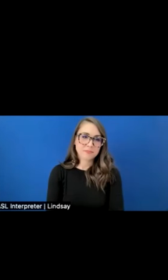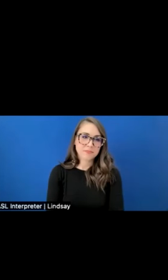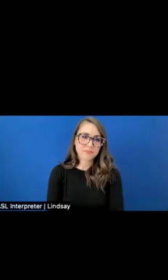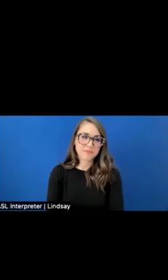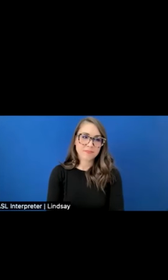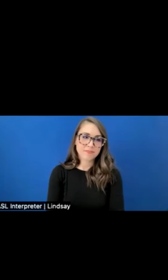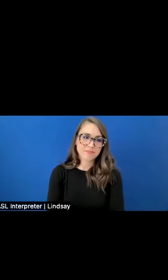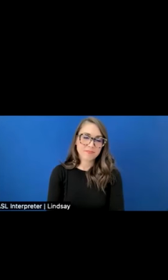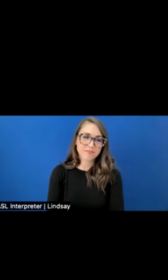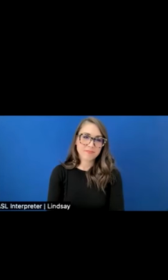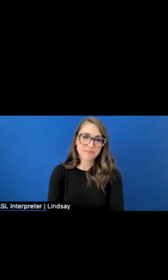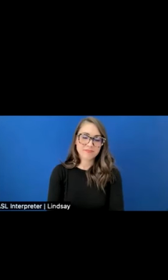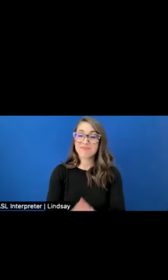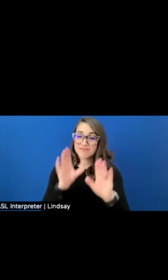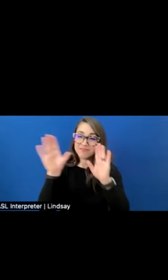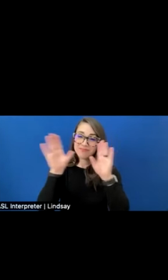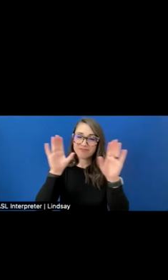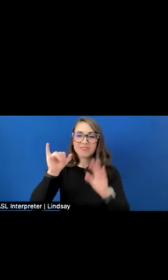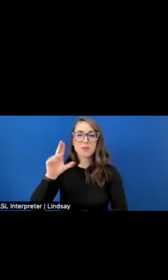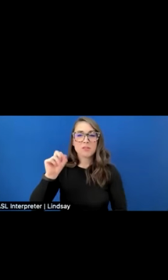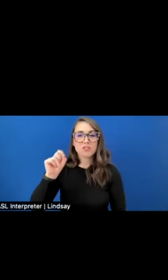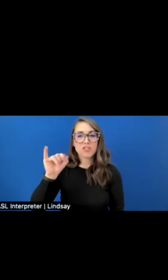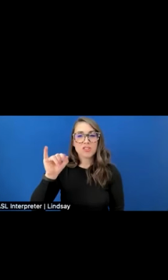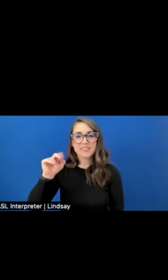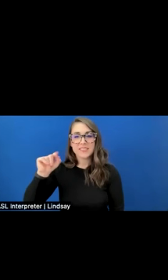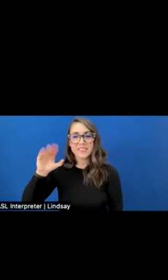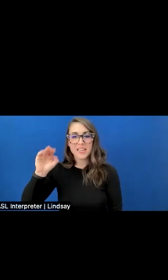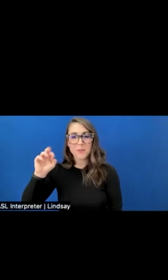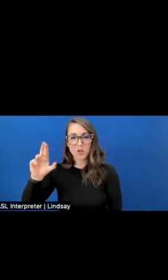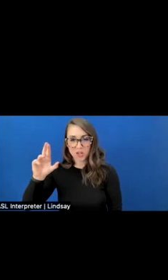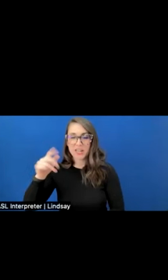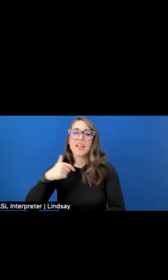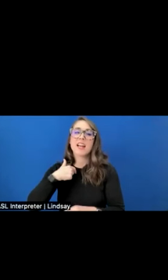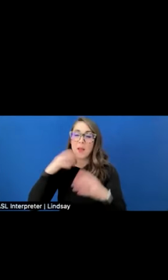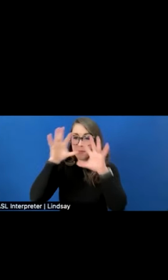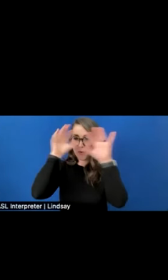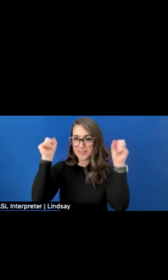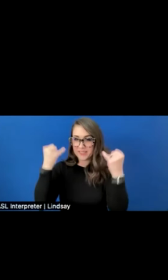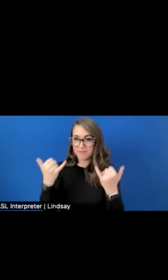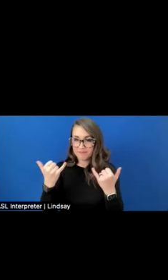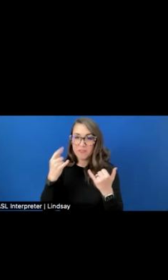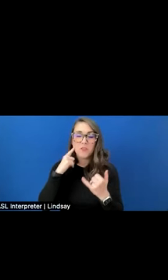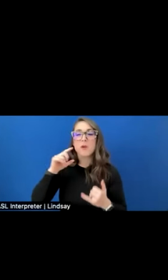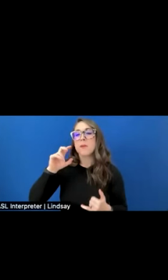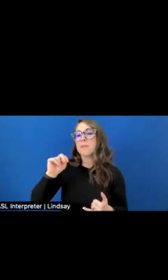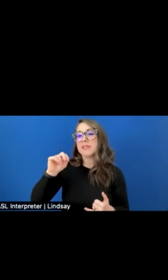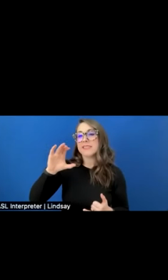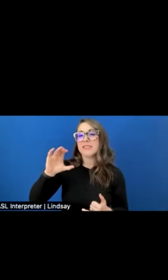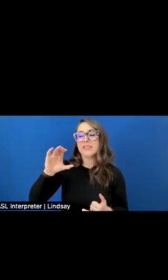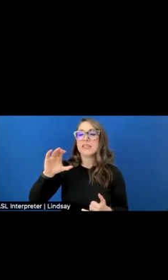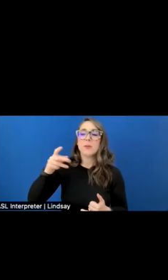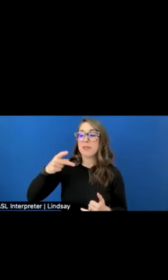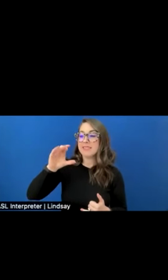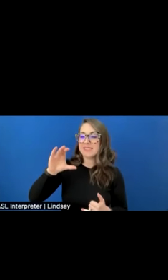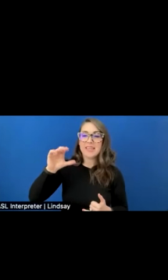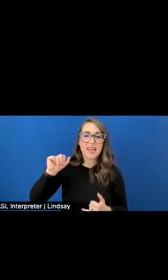Greetings. My name is Justin Tabor, and I am the current president of the Peace Corps Alumni Foundation for Philippine Development, or PCAFPD. On behalf of our U.S.-based Board of Trustees and our